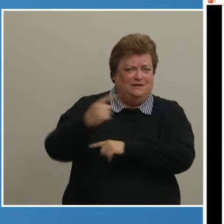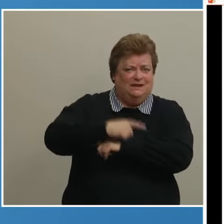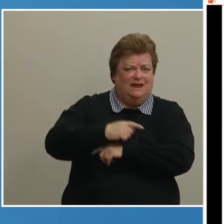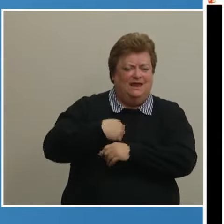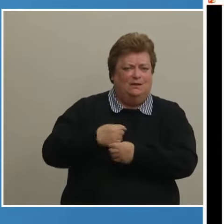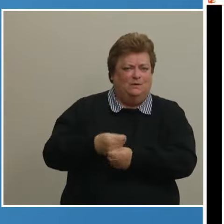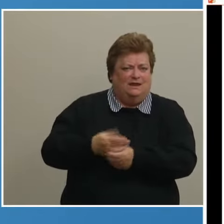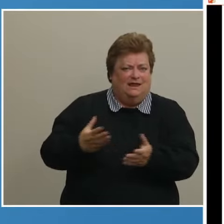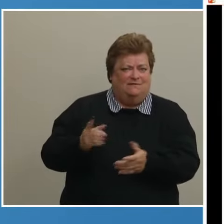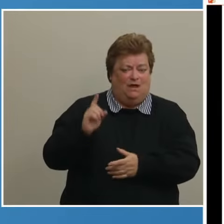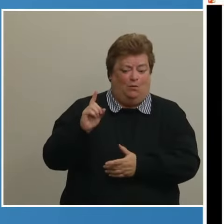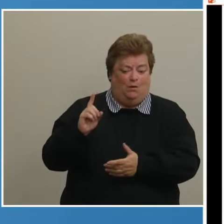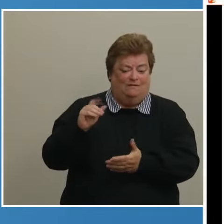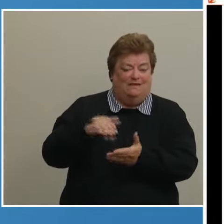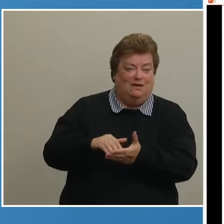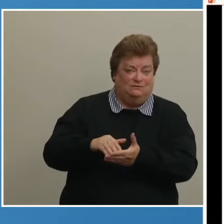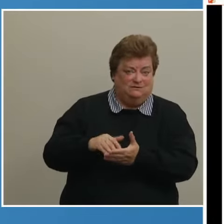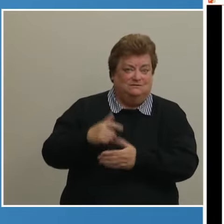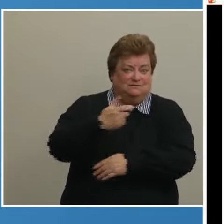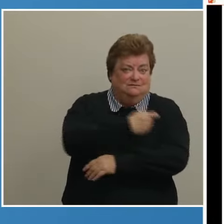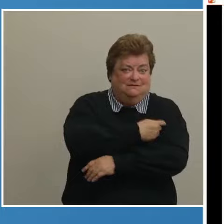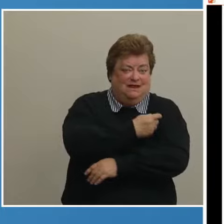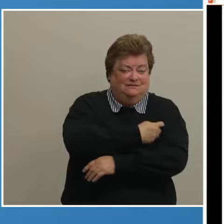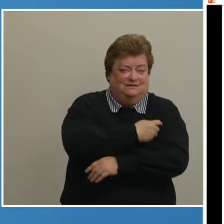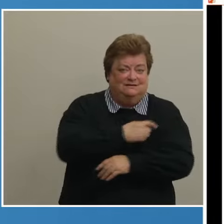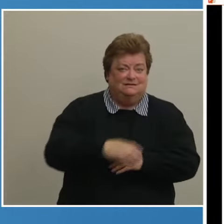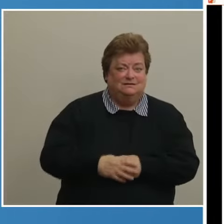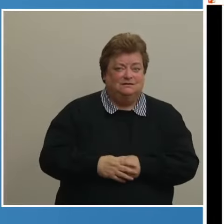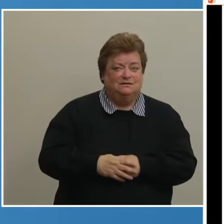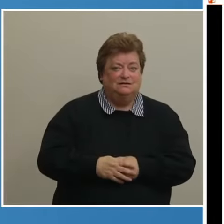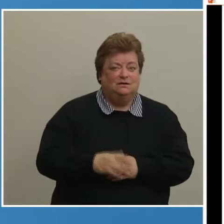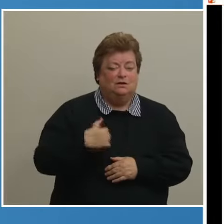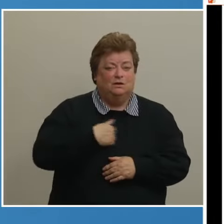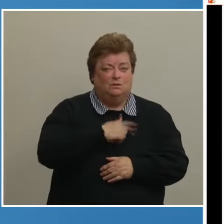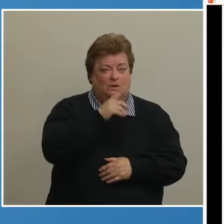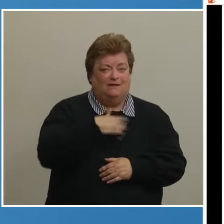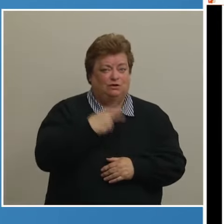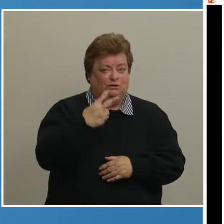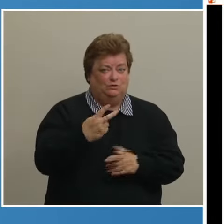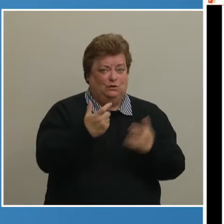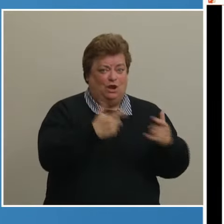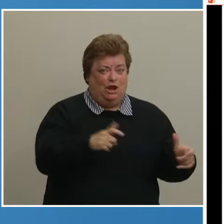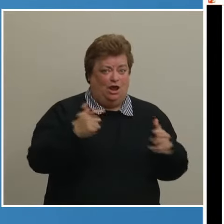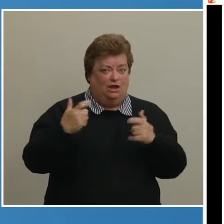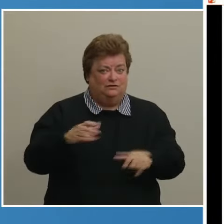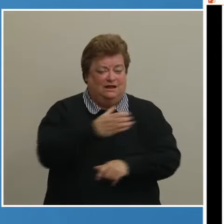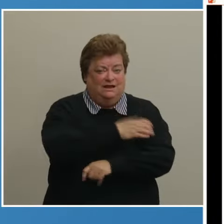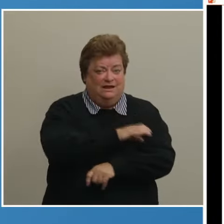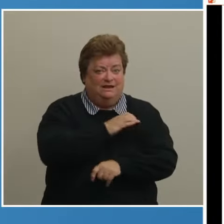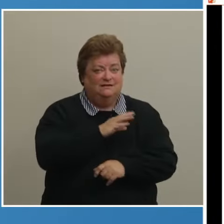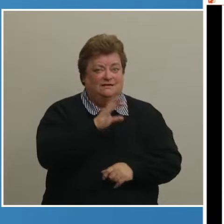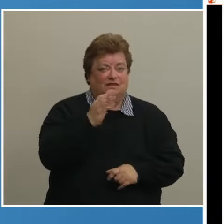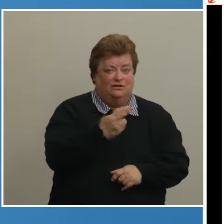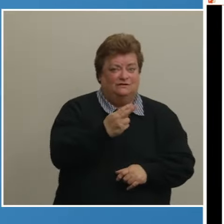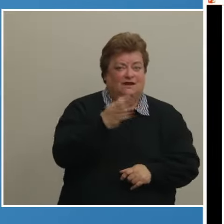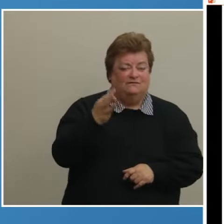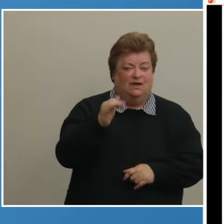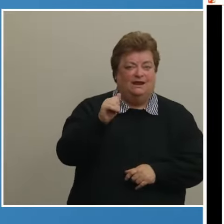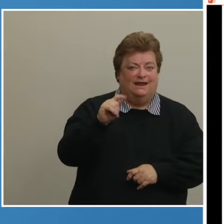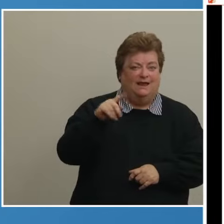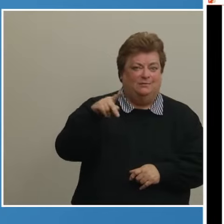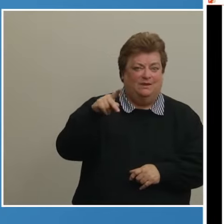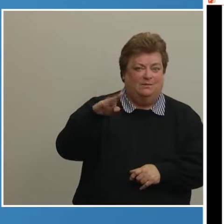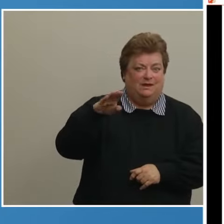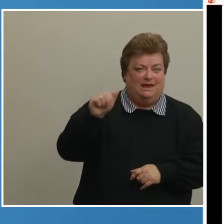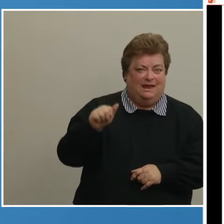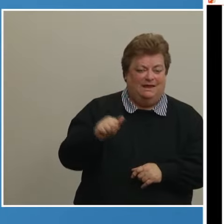we administered close to 1,000 doses of vaccine. We're holding 2 more large-scale clinics Thursday and Friday at Pinnacle Bank